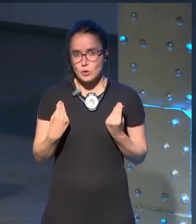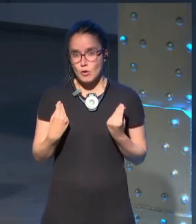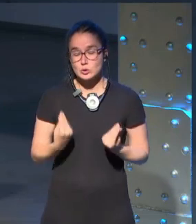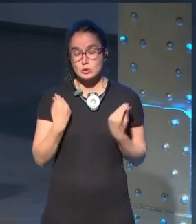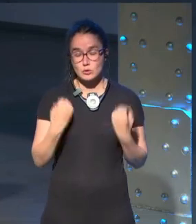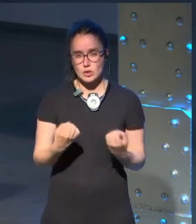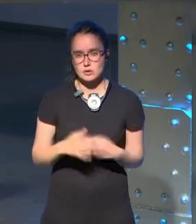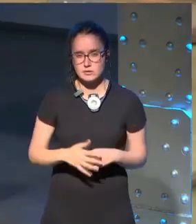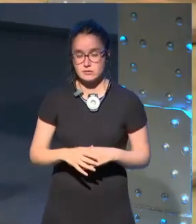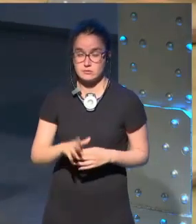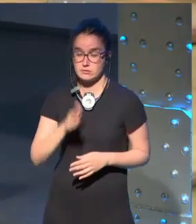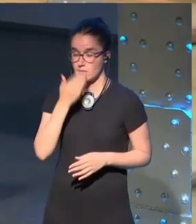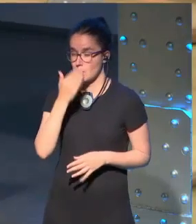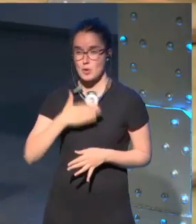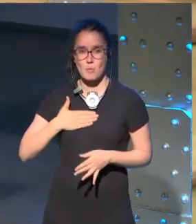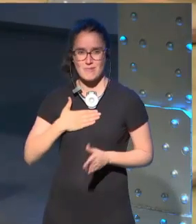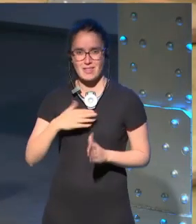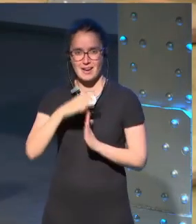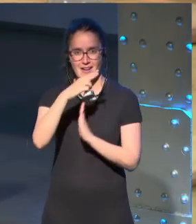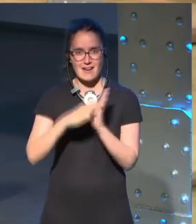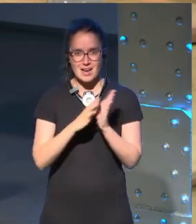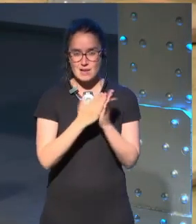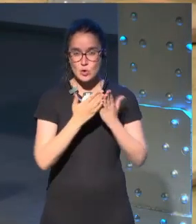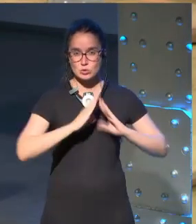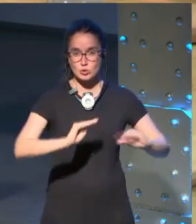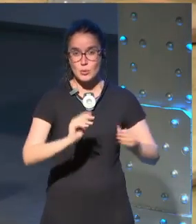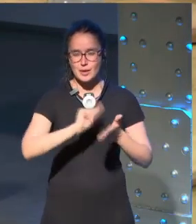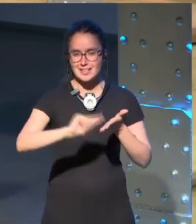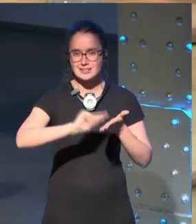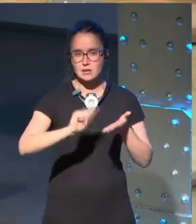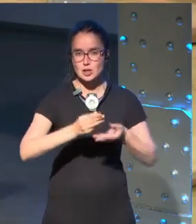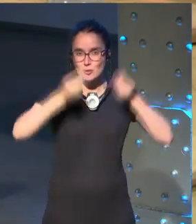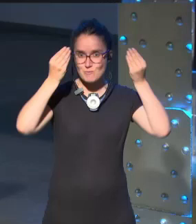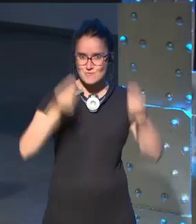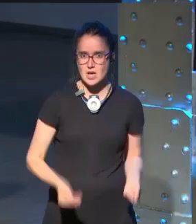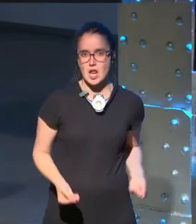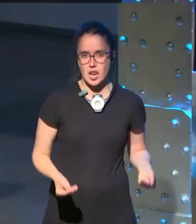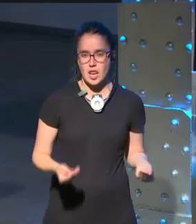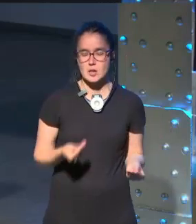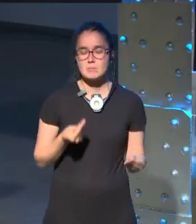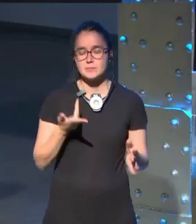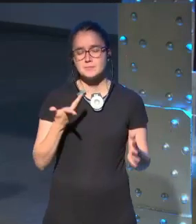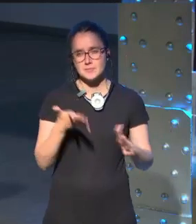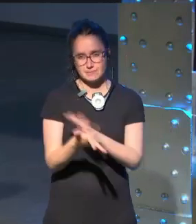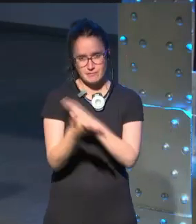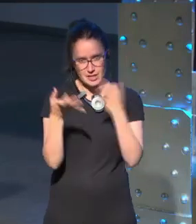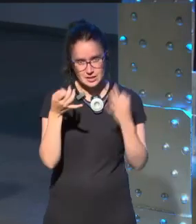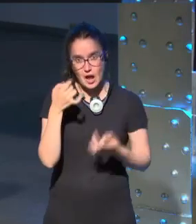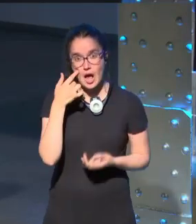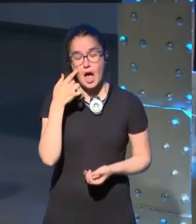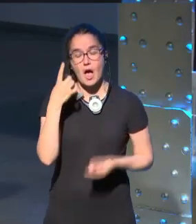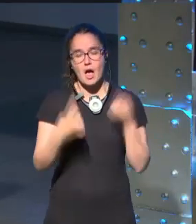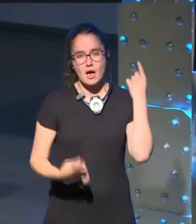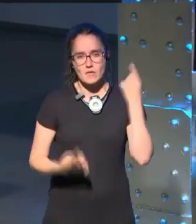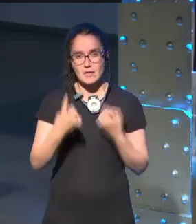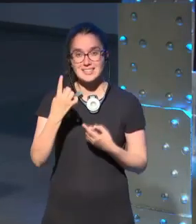La verdad es. The fact is that it's a pleasure to read your novels because they're so well written. Let me